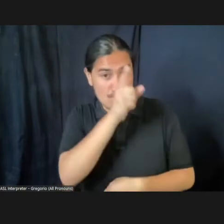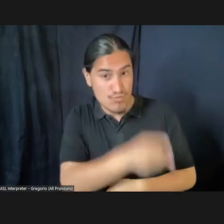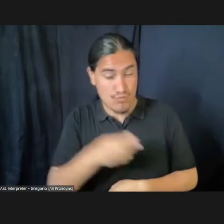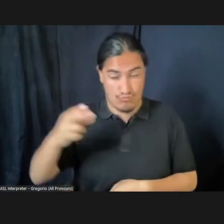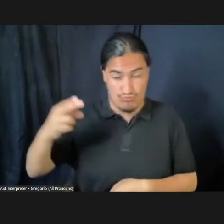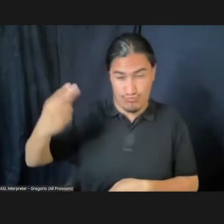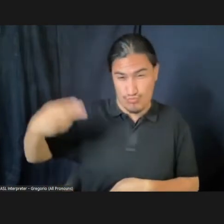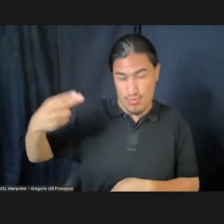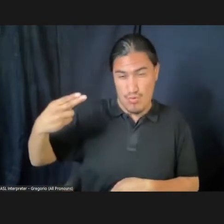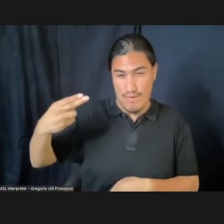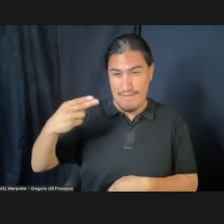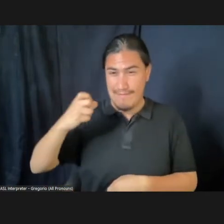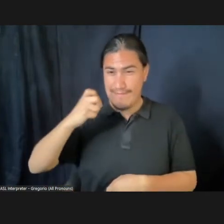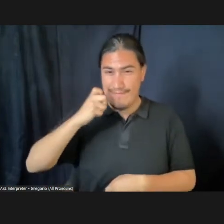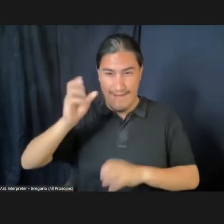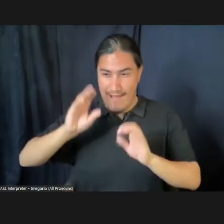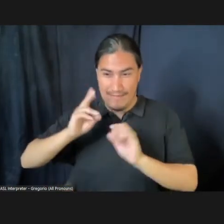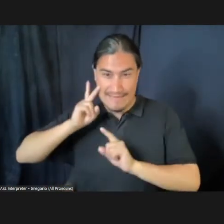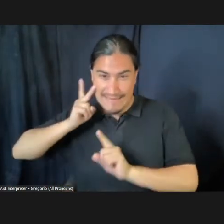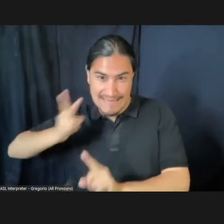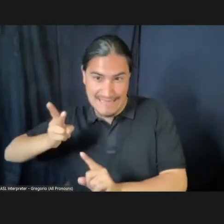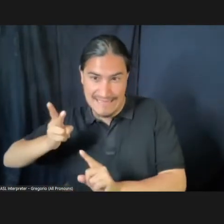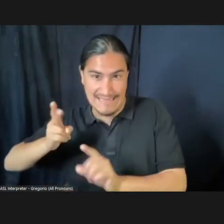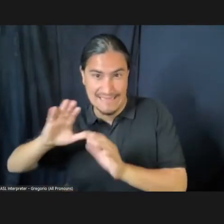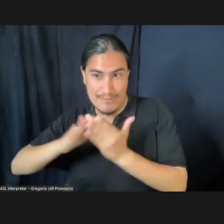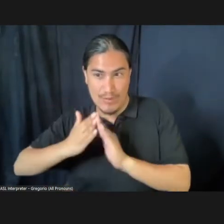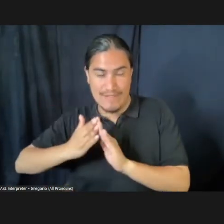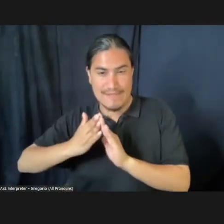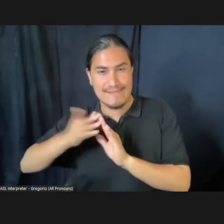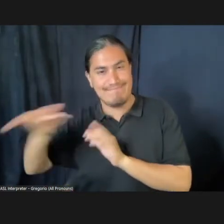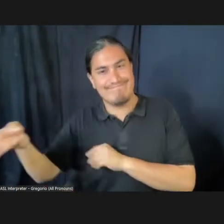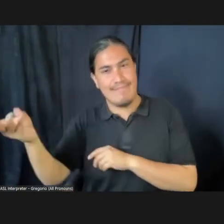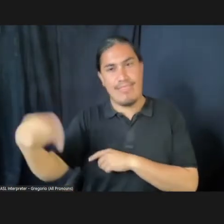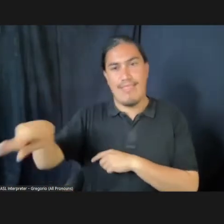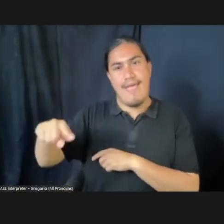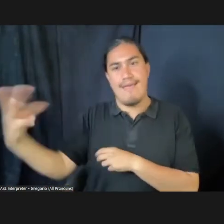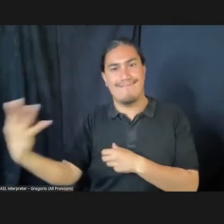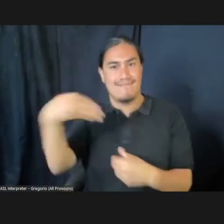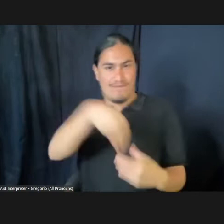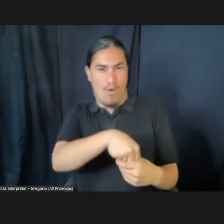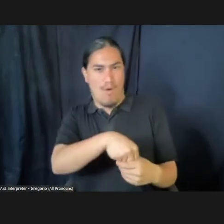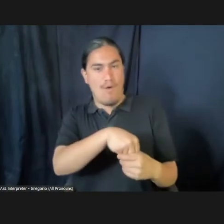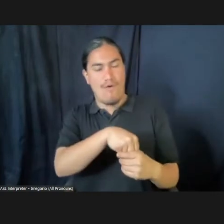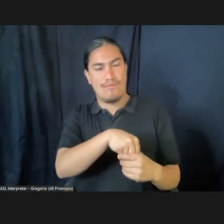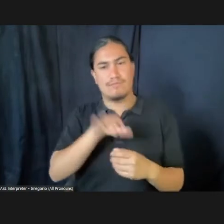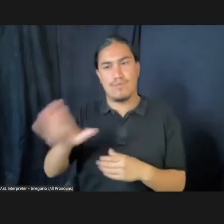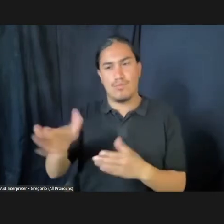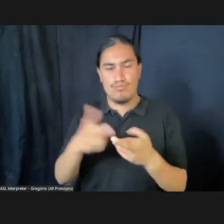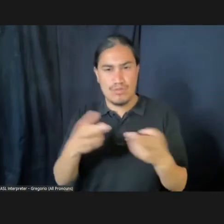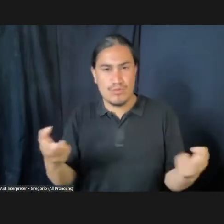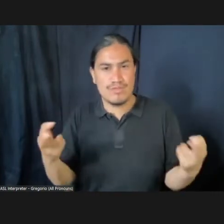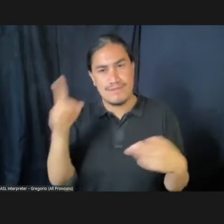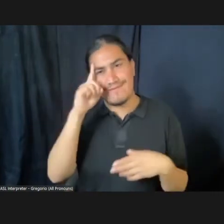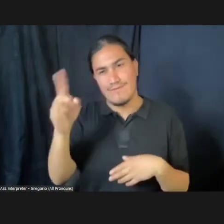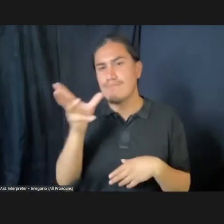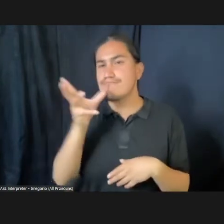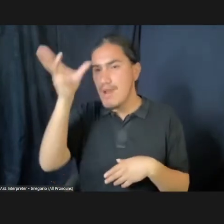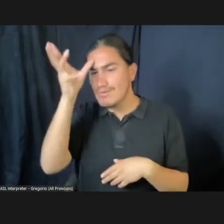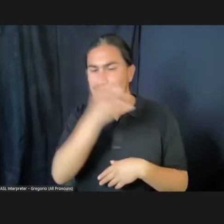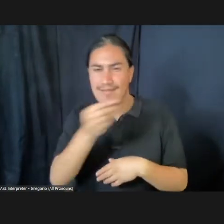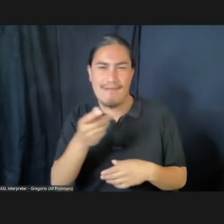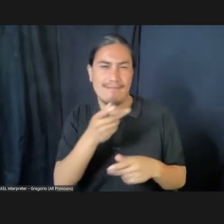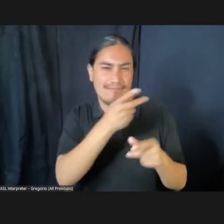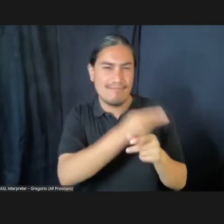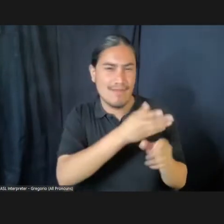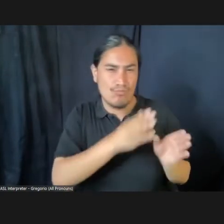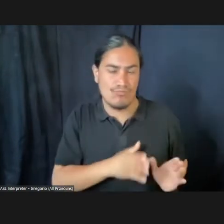historically invisible communities have a say and stake in their resources provided for parents and caregivers.